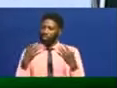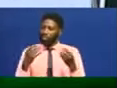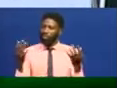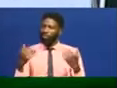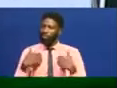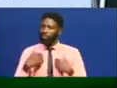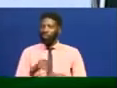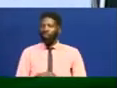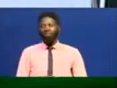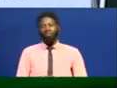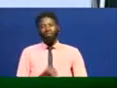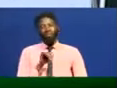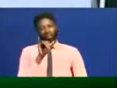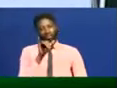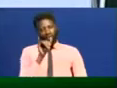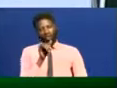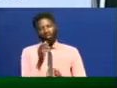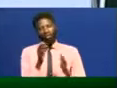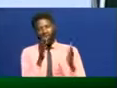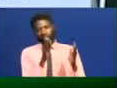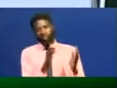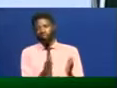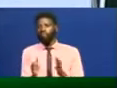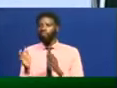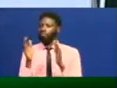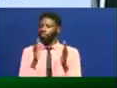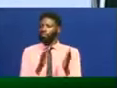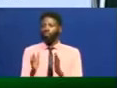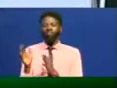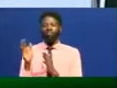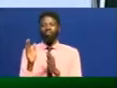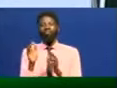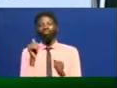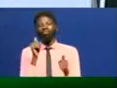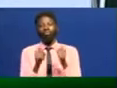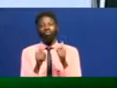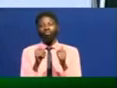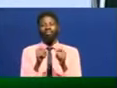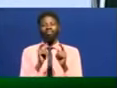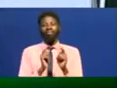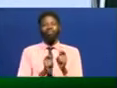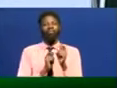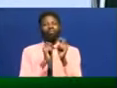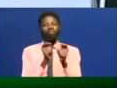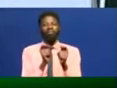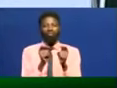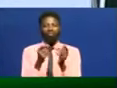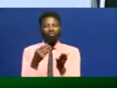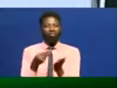This is the pipeline that Talanta Hela has created.